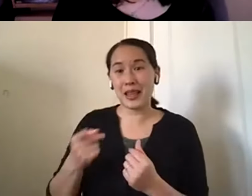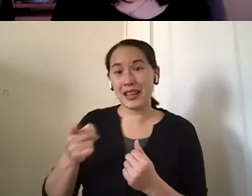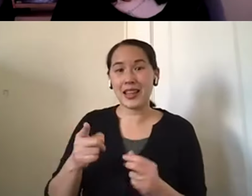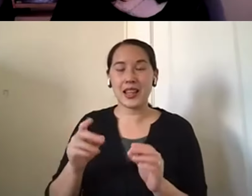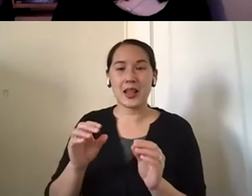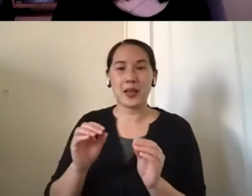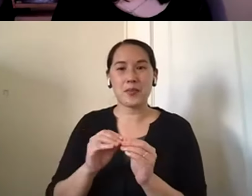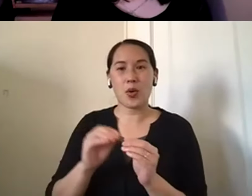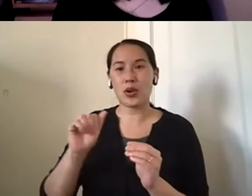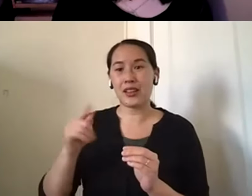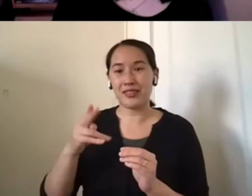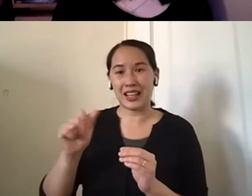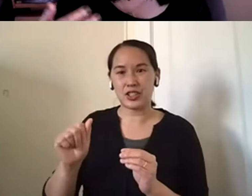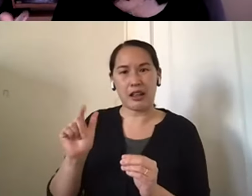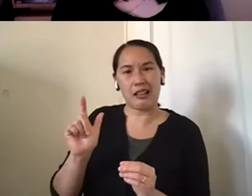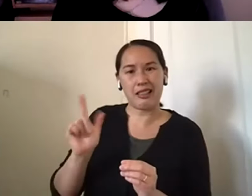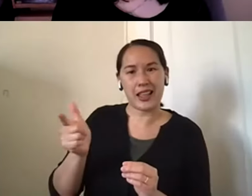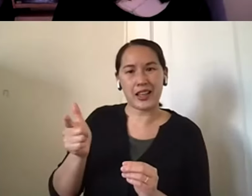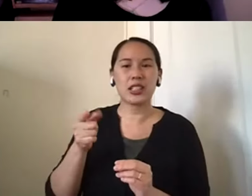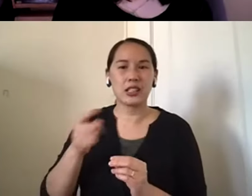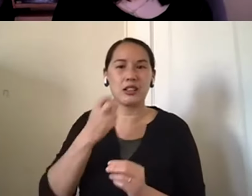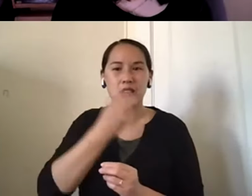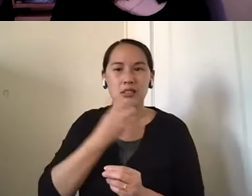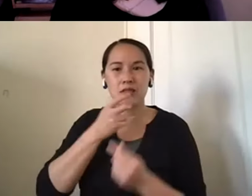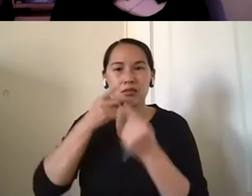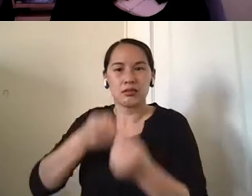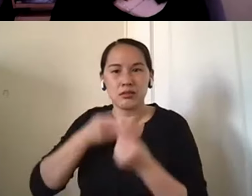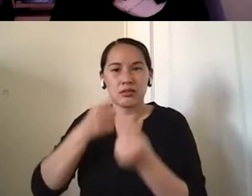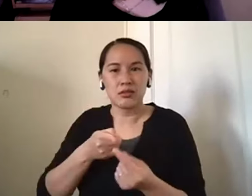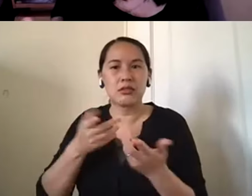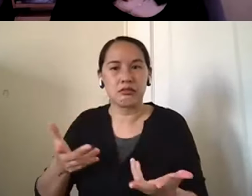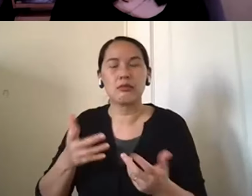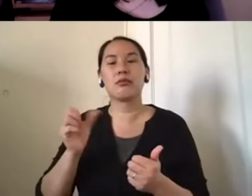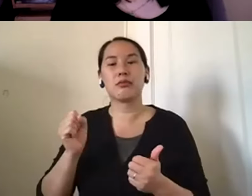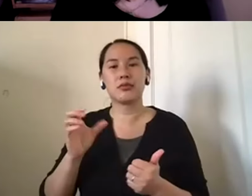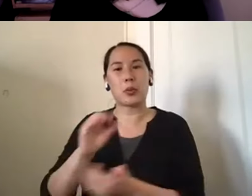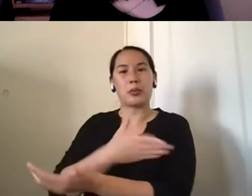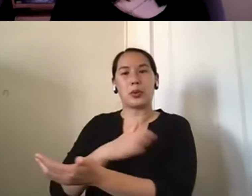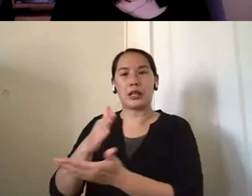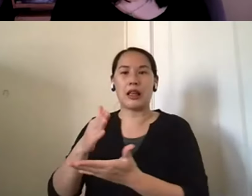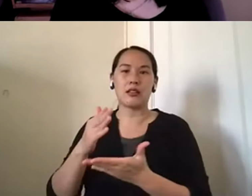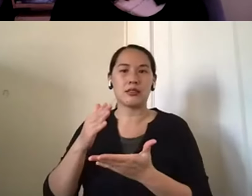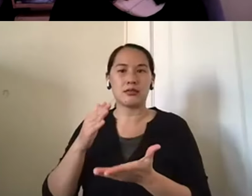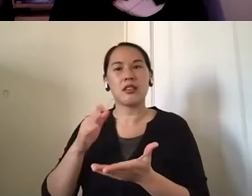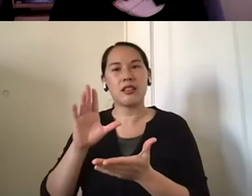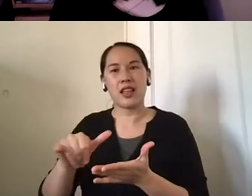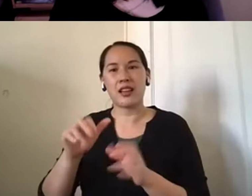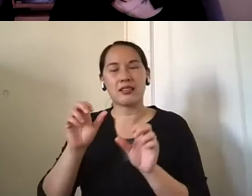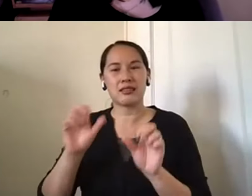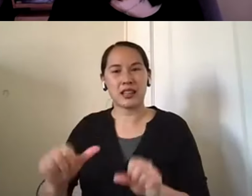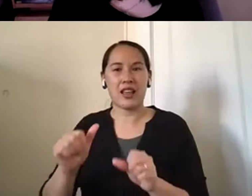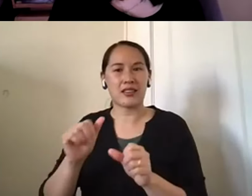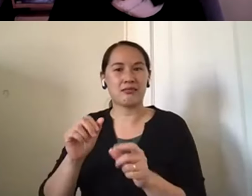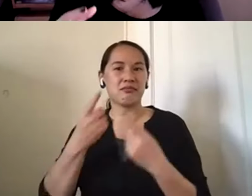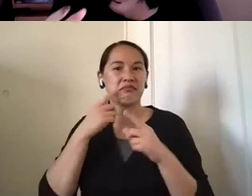in the moderate to late stages where he was having difficulty speaking, and so music can often be very therapeutic. And even though